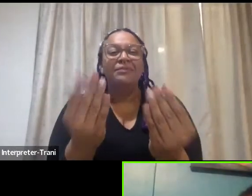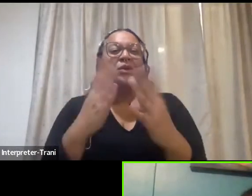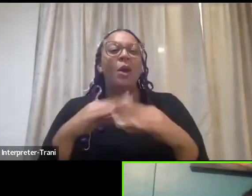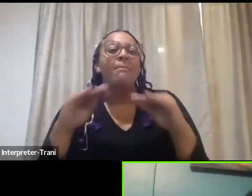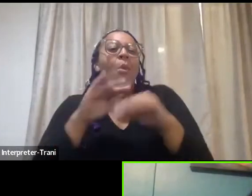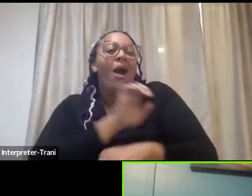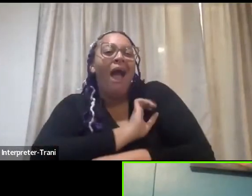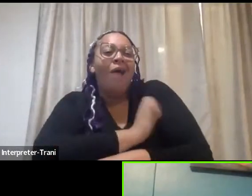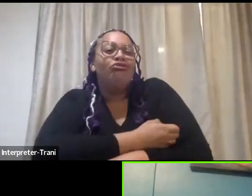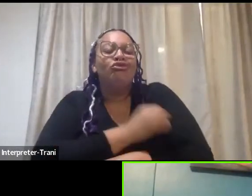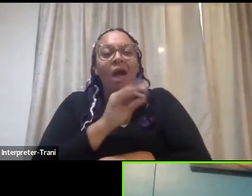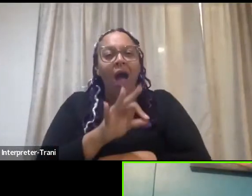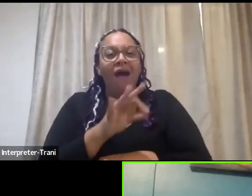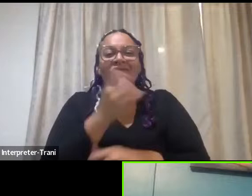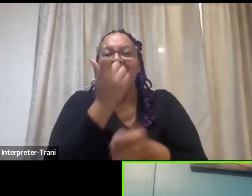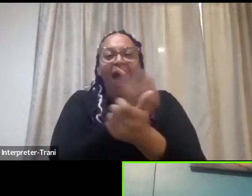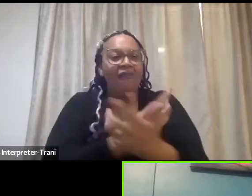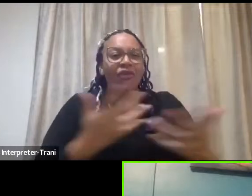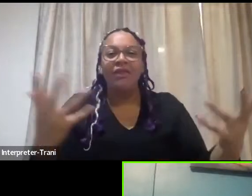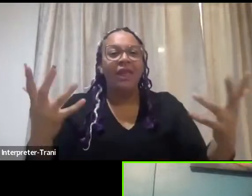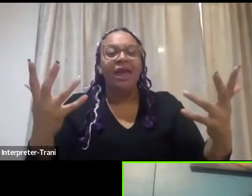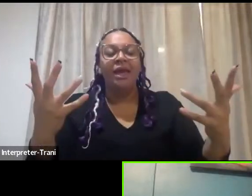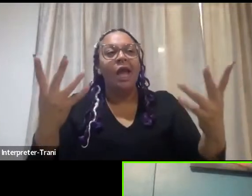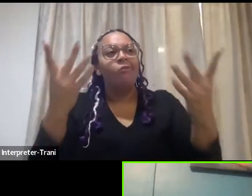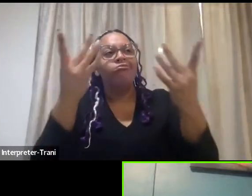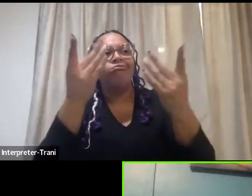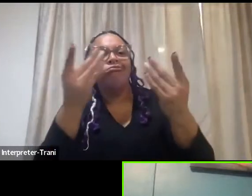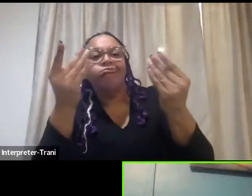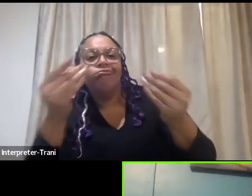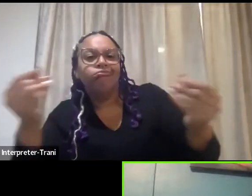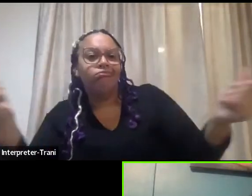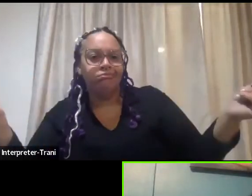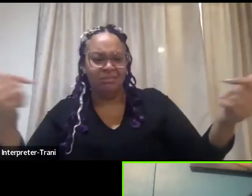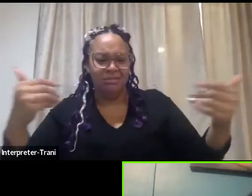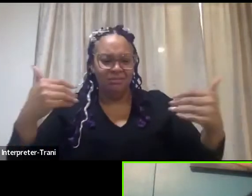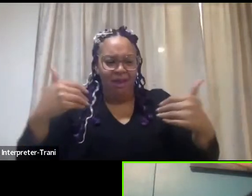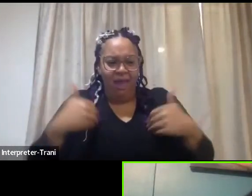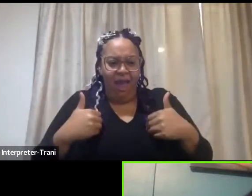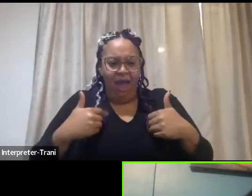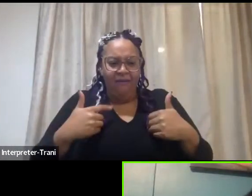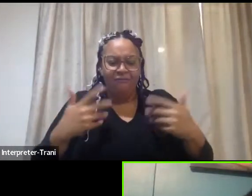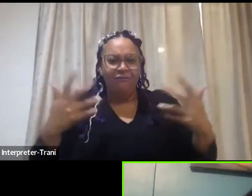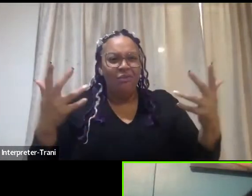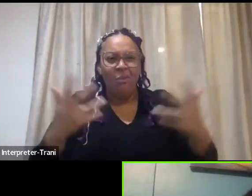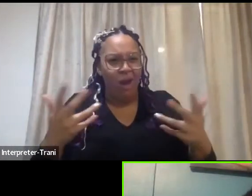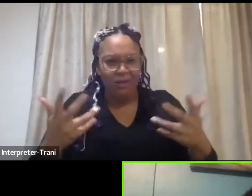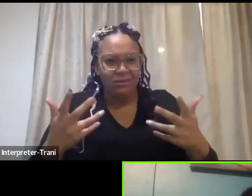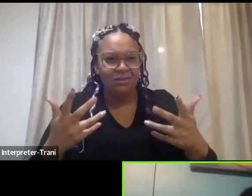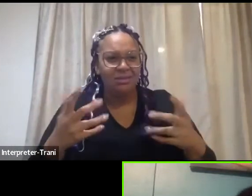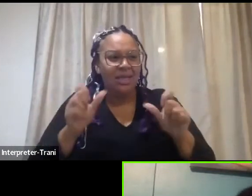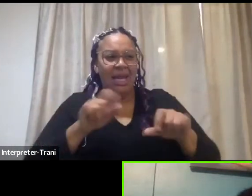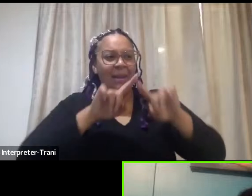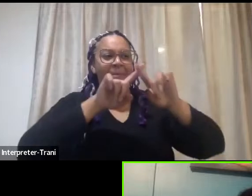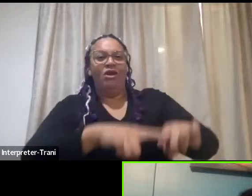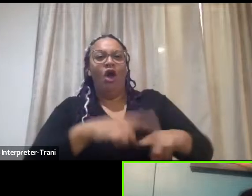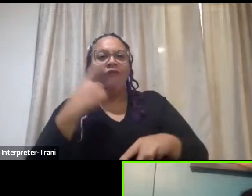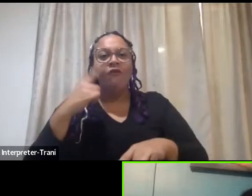energy of everything has fallen away. What do I have to count on for